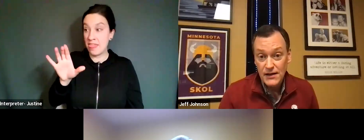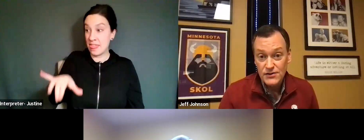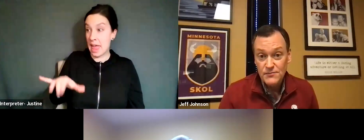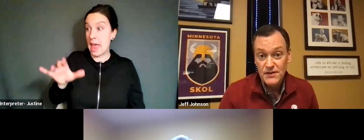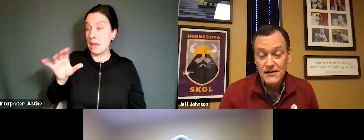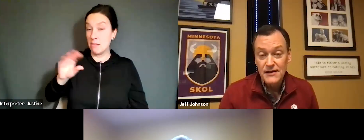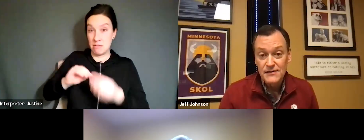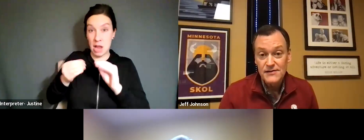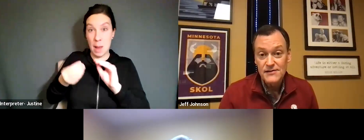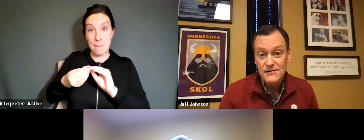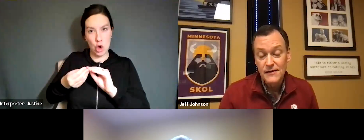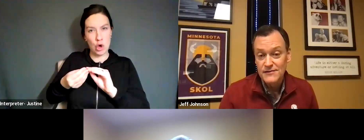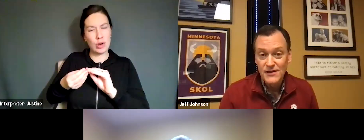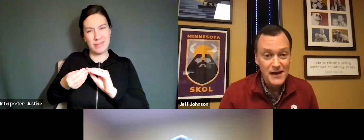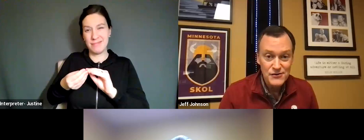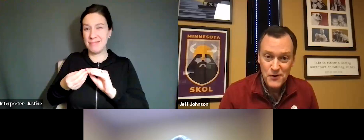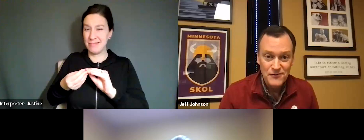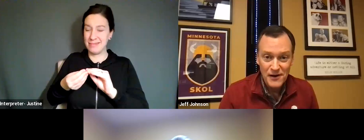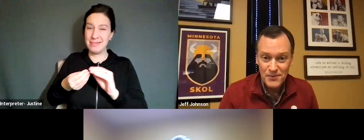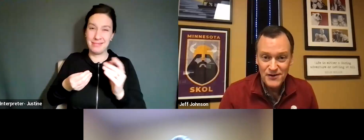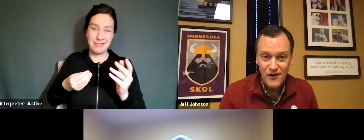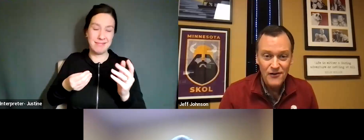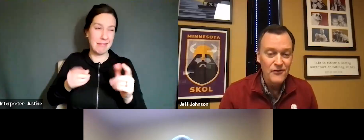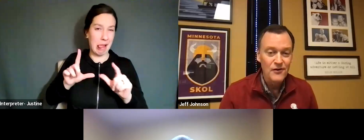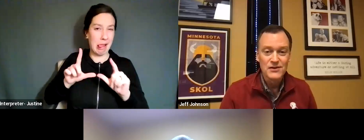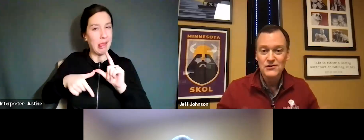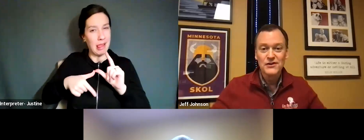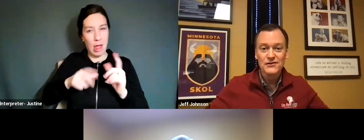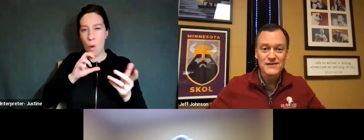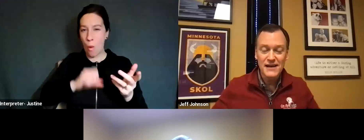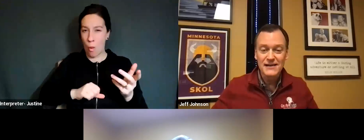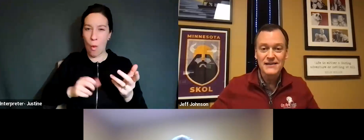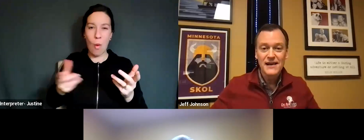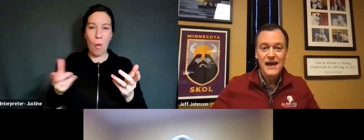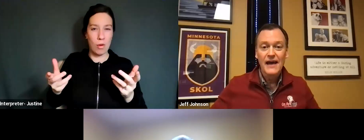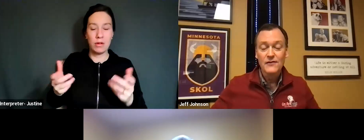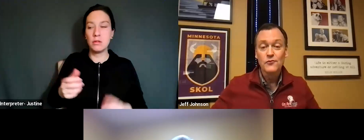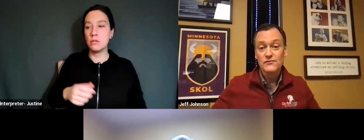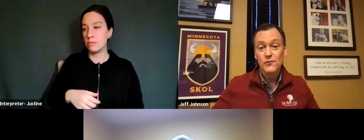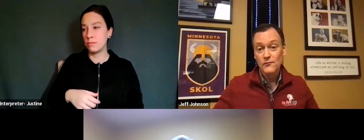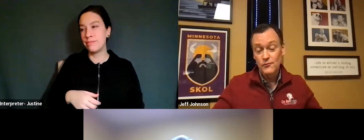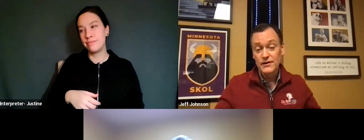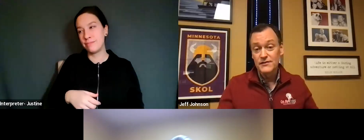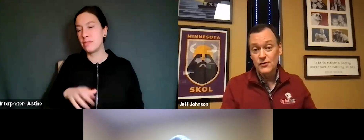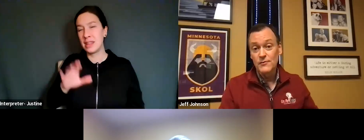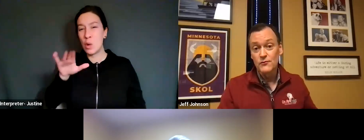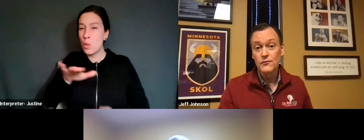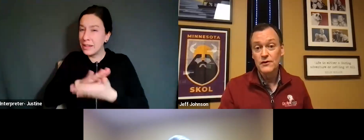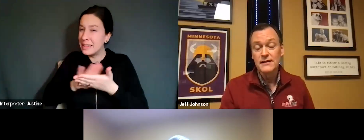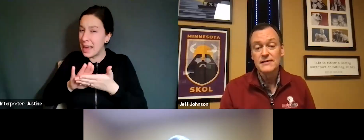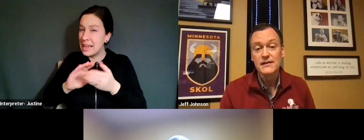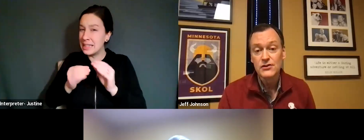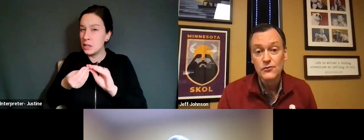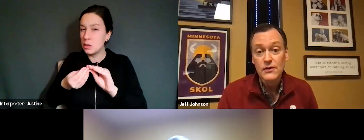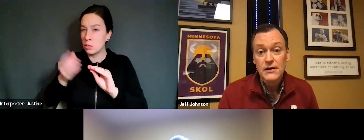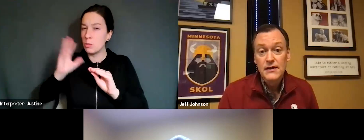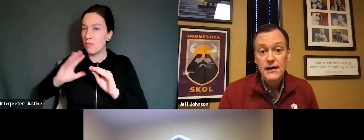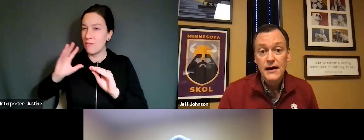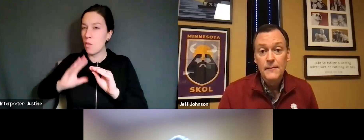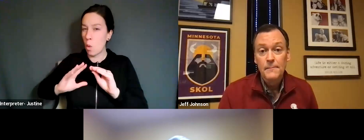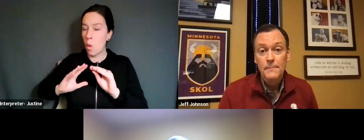never changed because it's a nice round number. All of our material said it, and it was what we determined we would